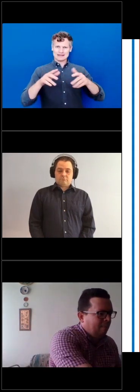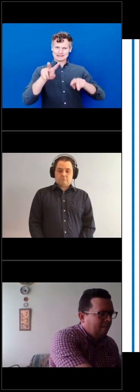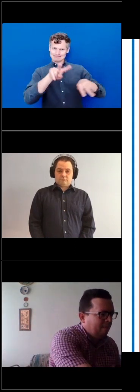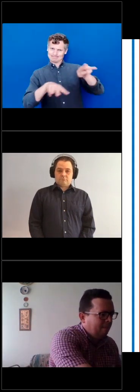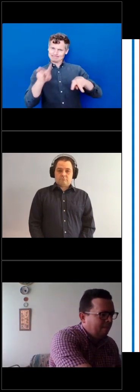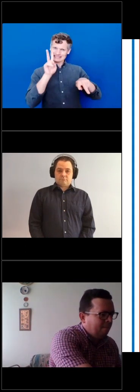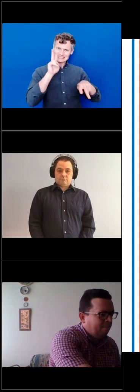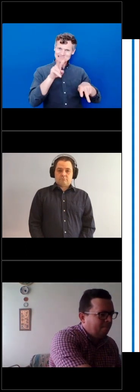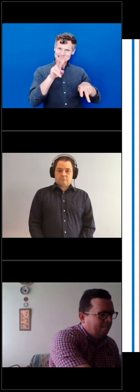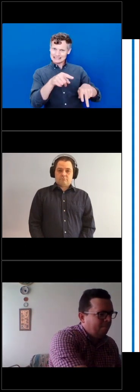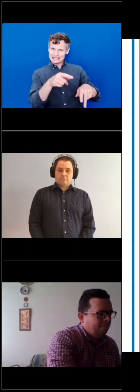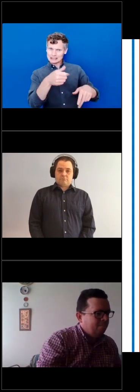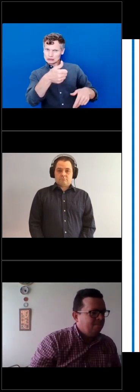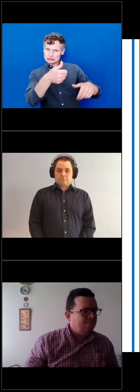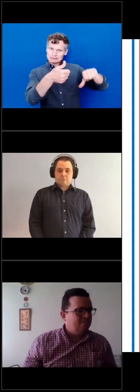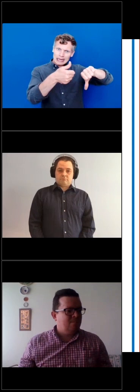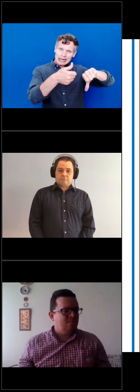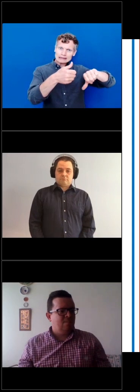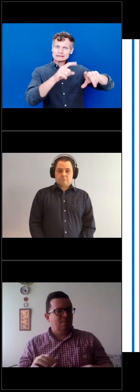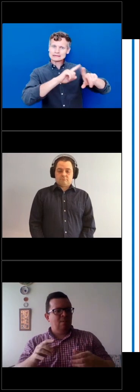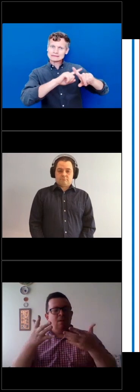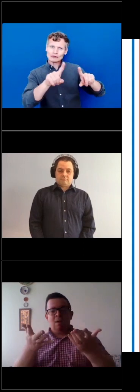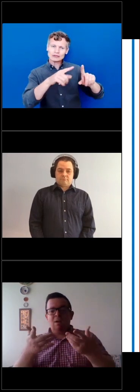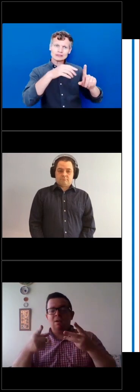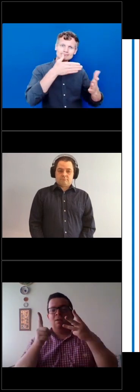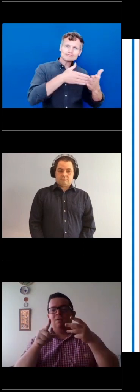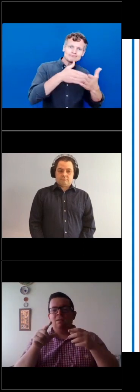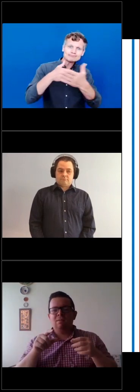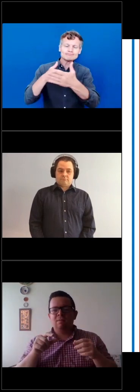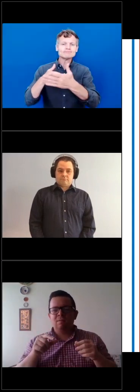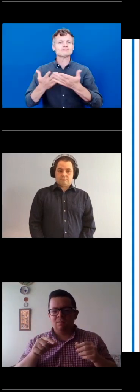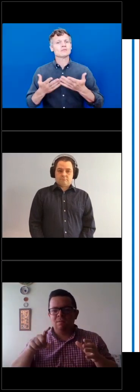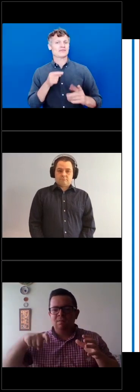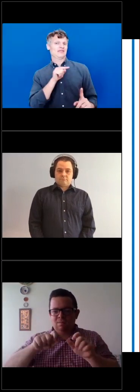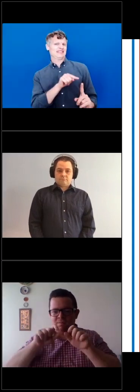can recognize the barriers that people with disability faced.